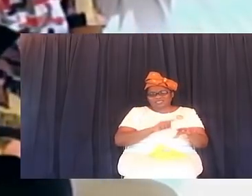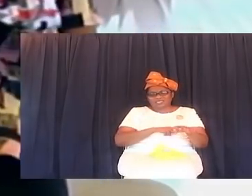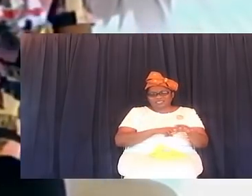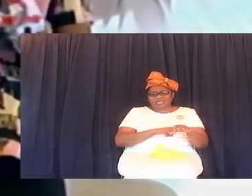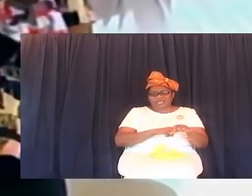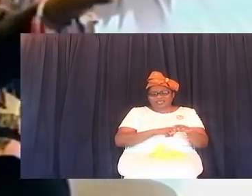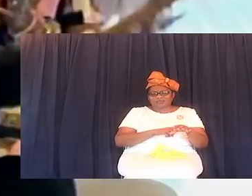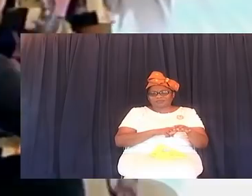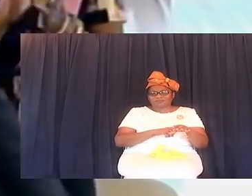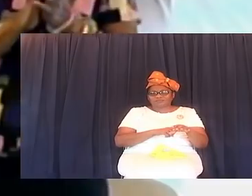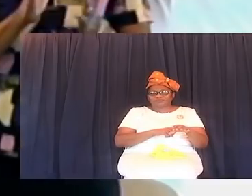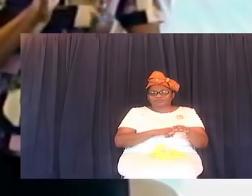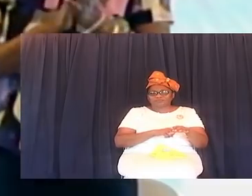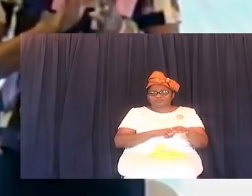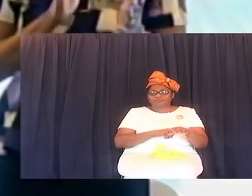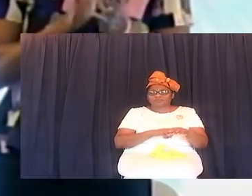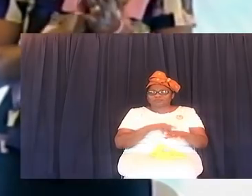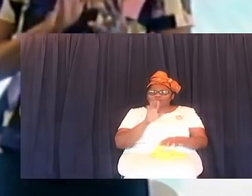time?